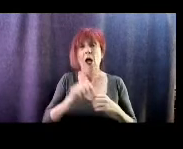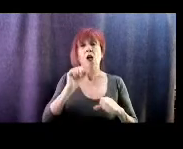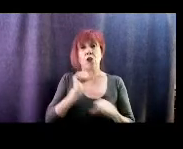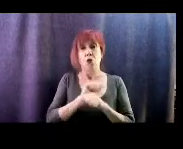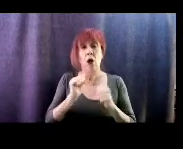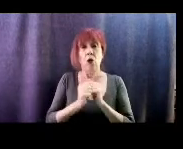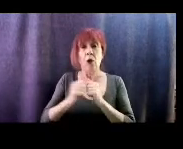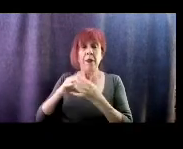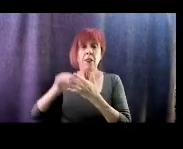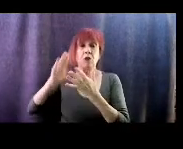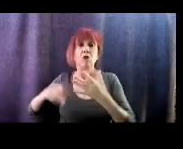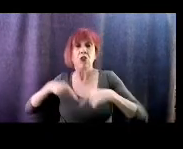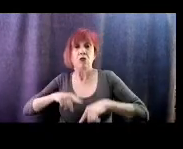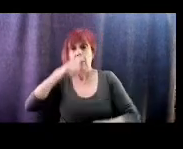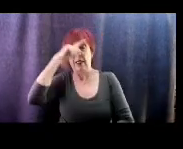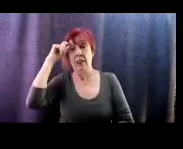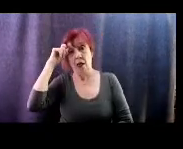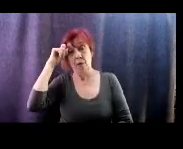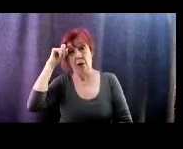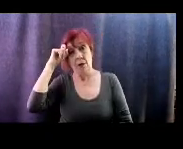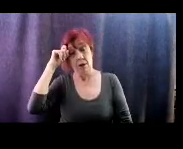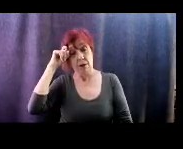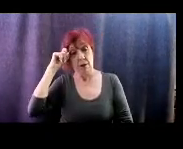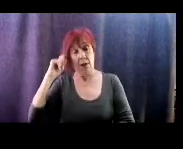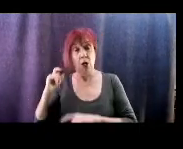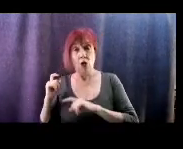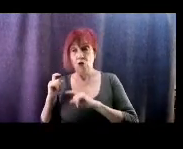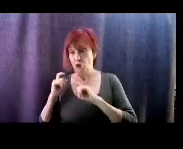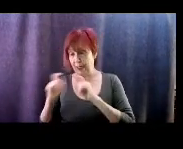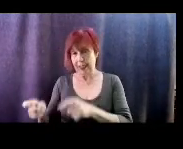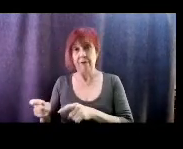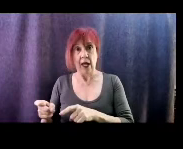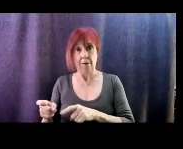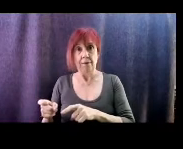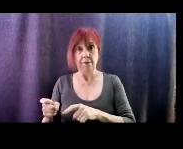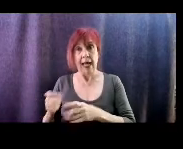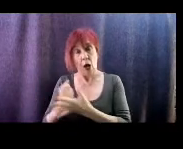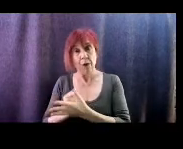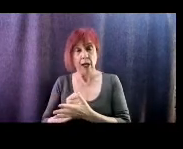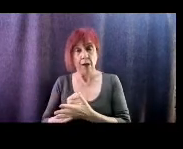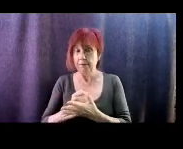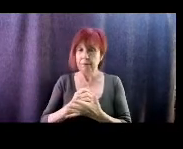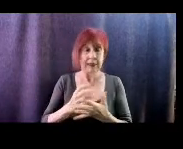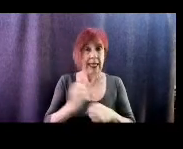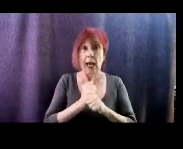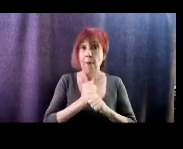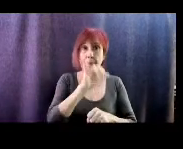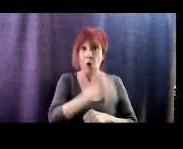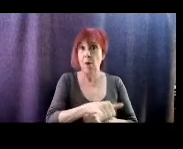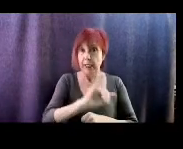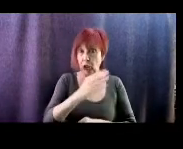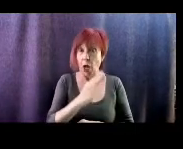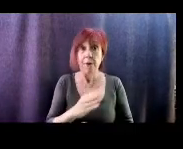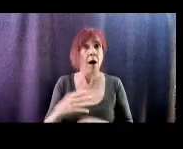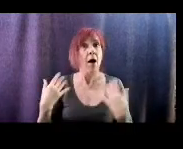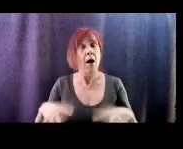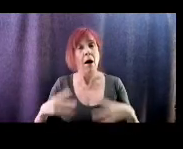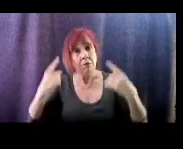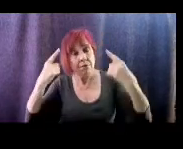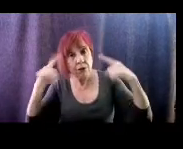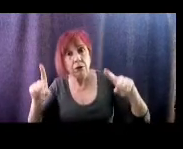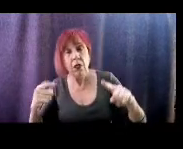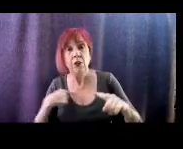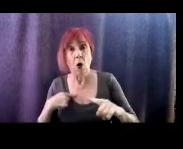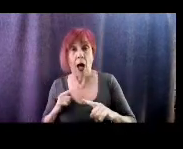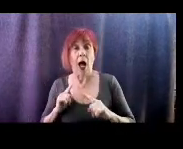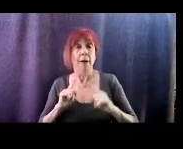and employed in a permanent job. That worked so well that I approached our state VR folks